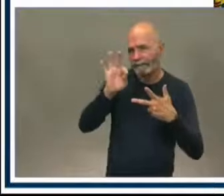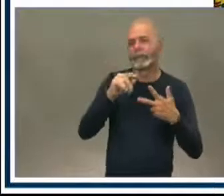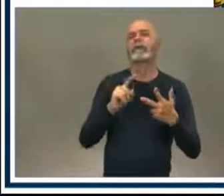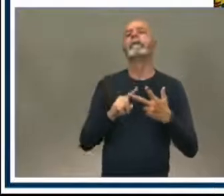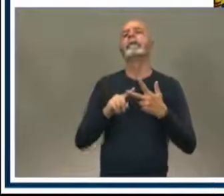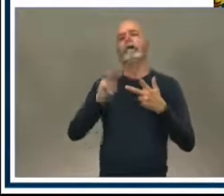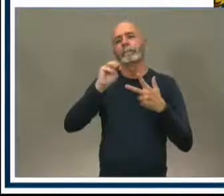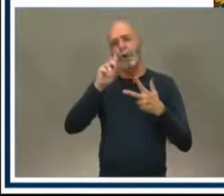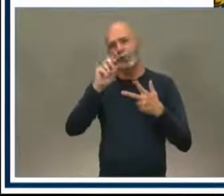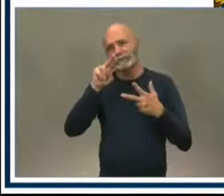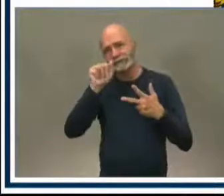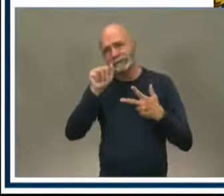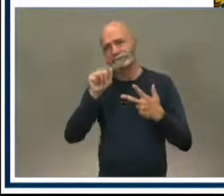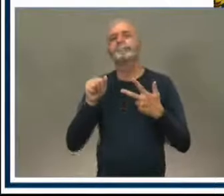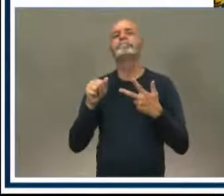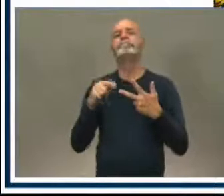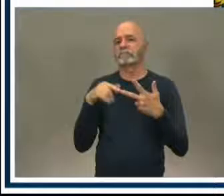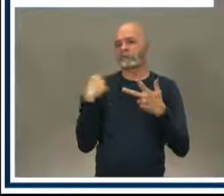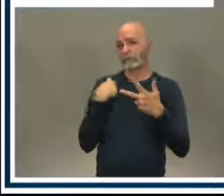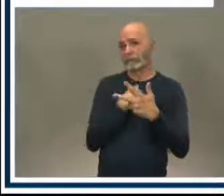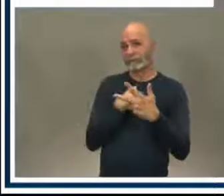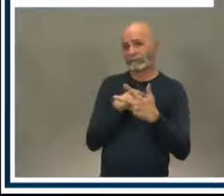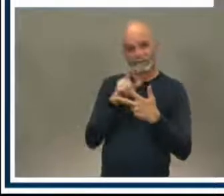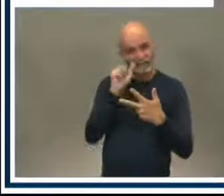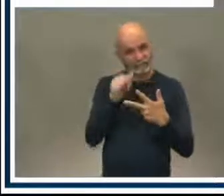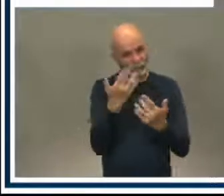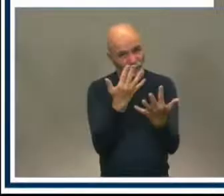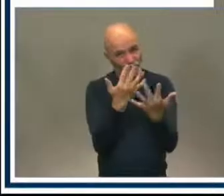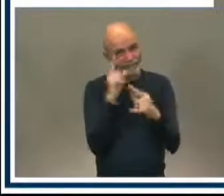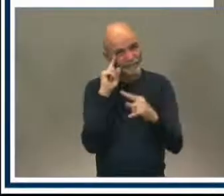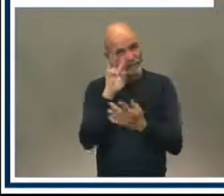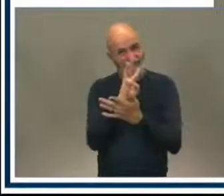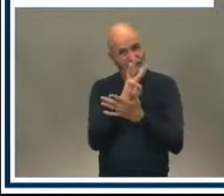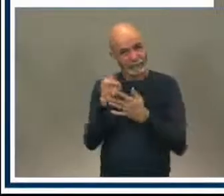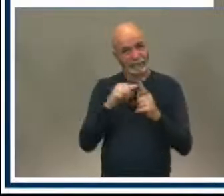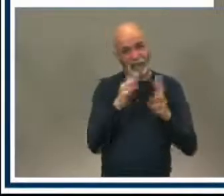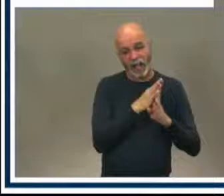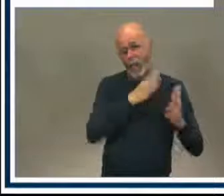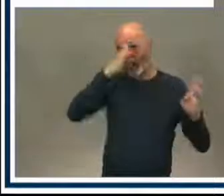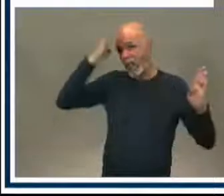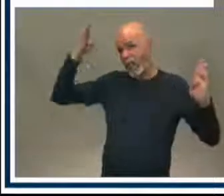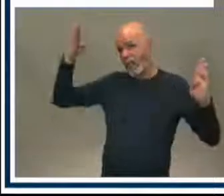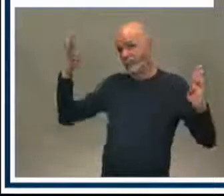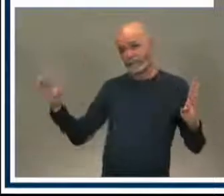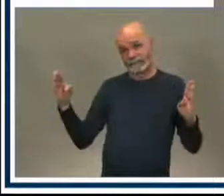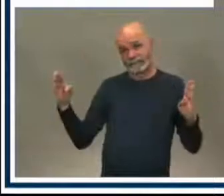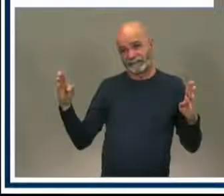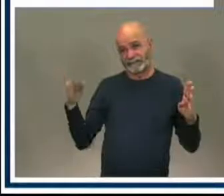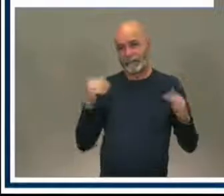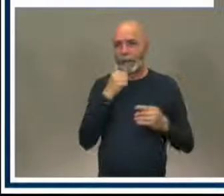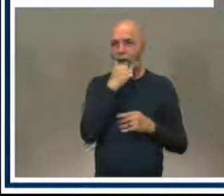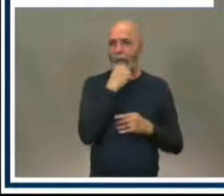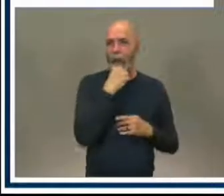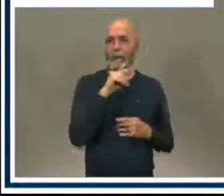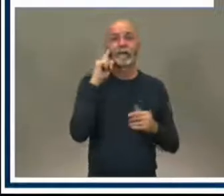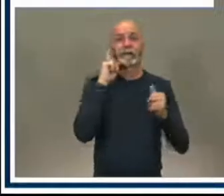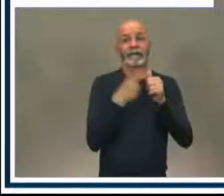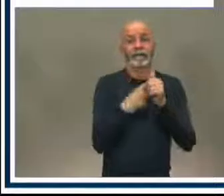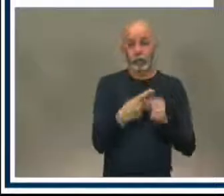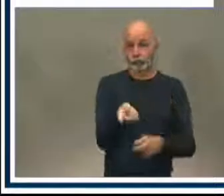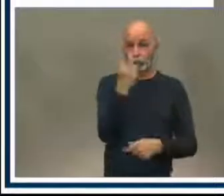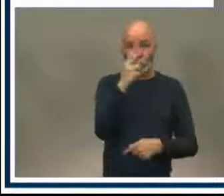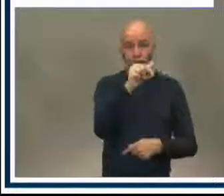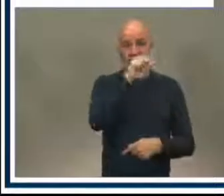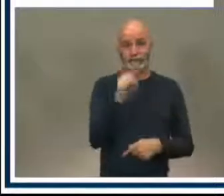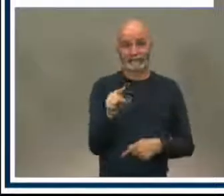No, they have to wait. If they had 2 doses of AstraZeneca, they have to wait for 6 months to get their additional mRNA